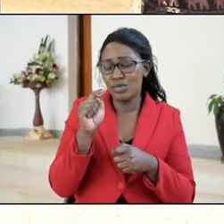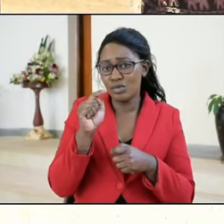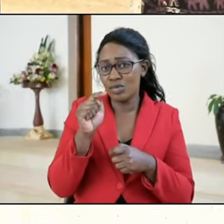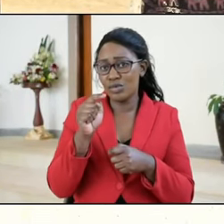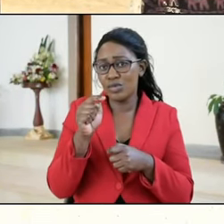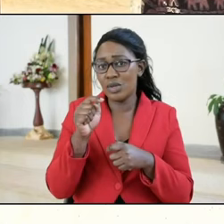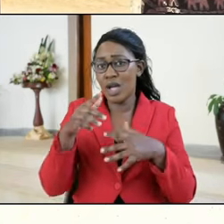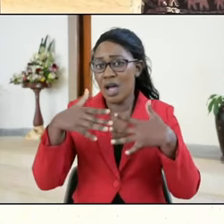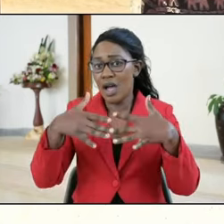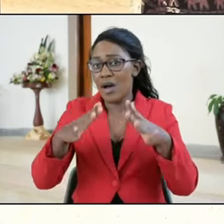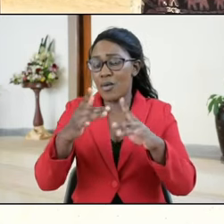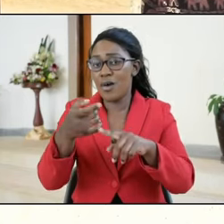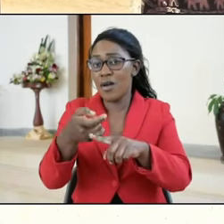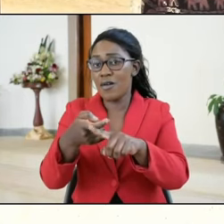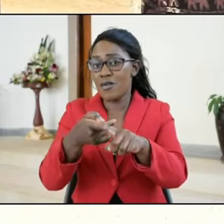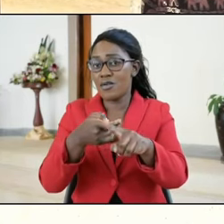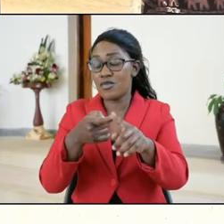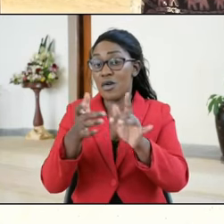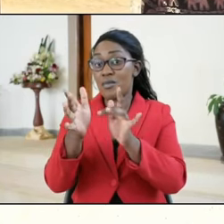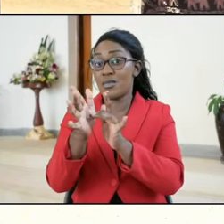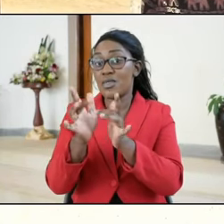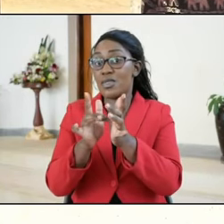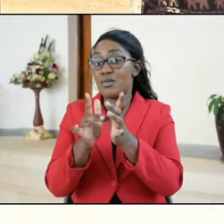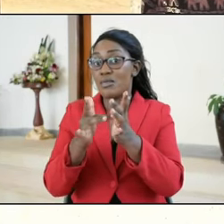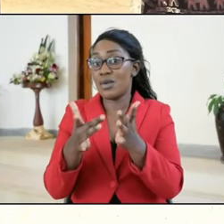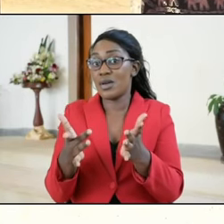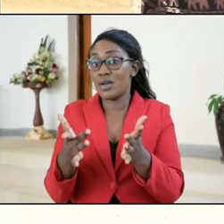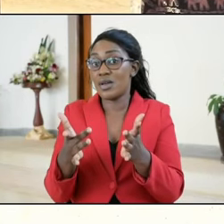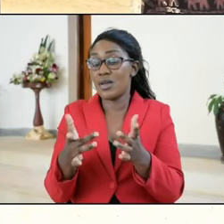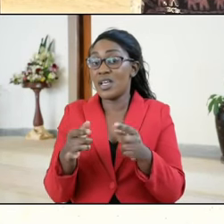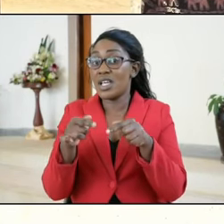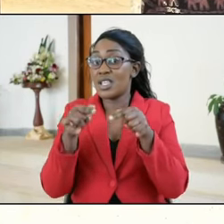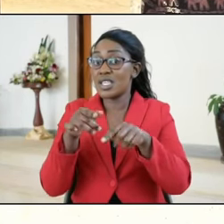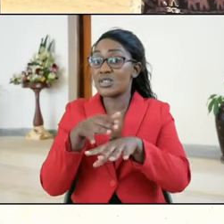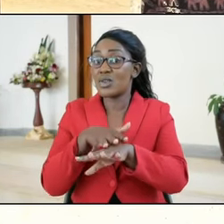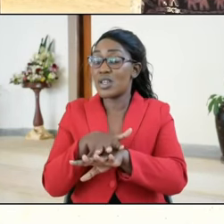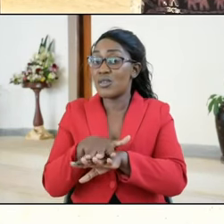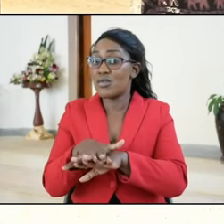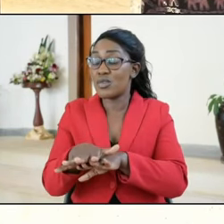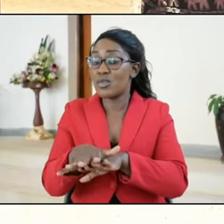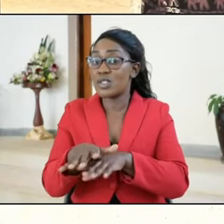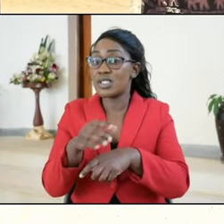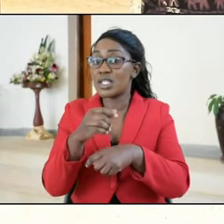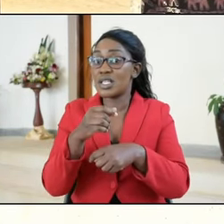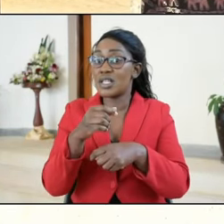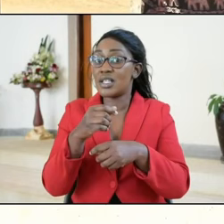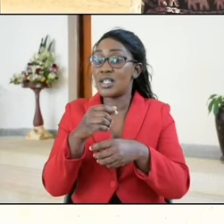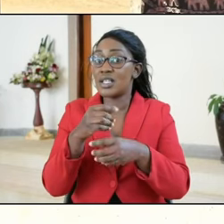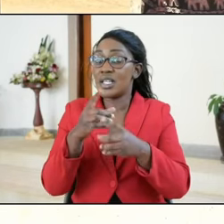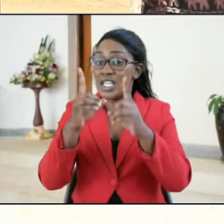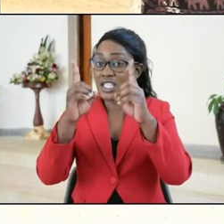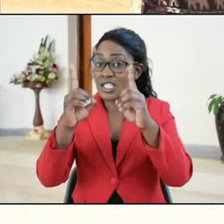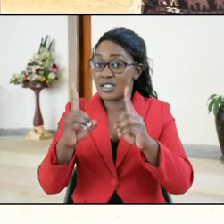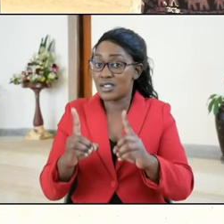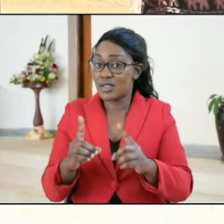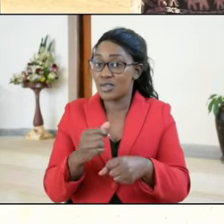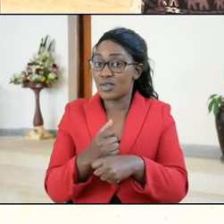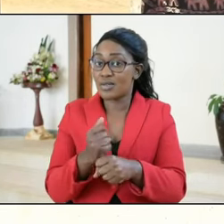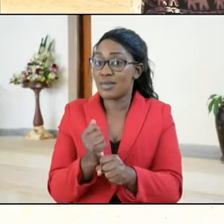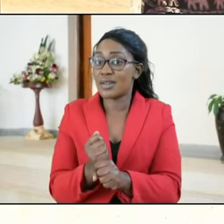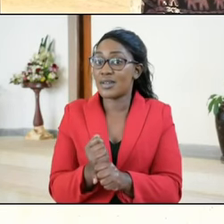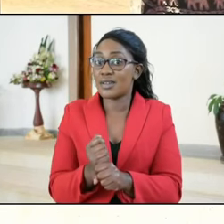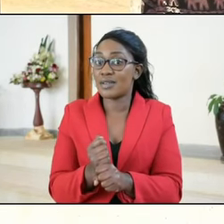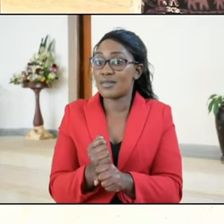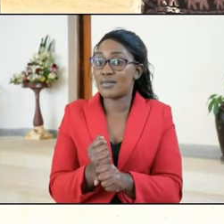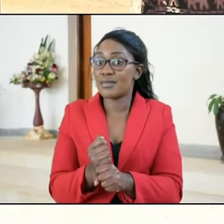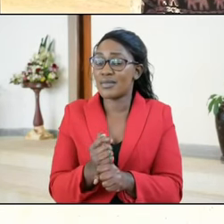the central part that should influence our decision making? And apart from culture, could there be